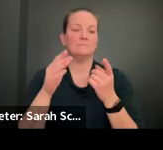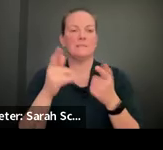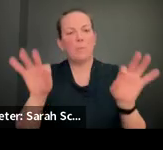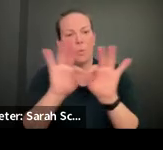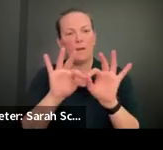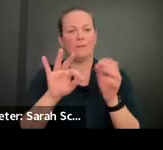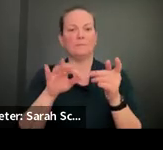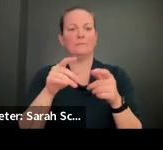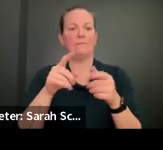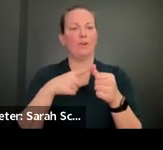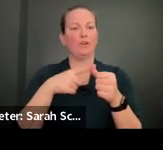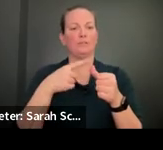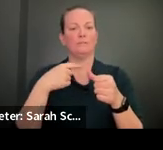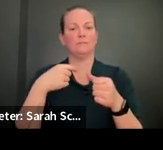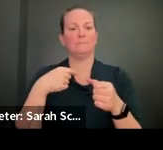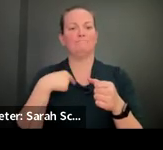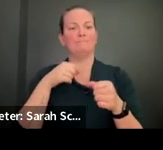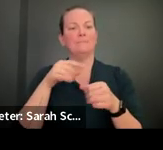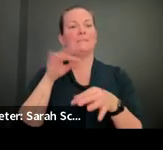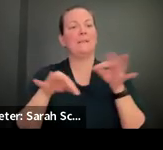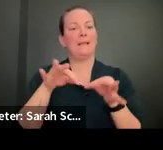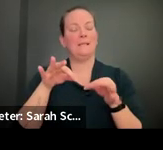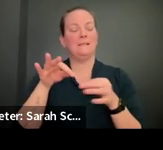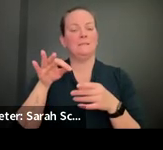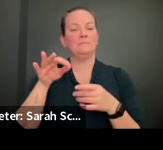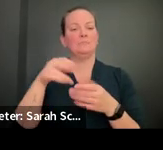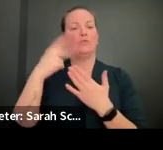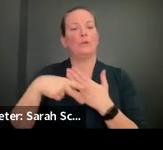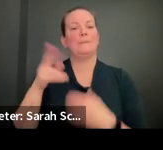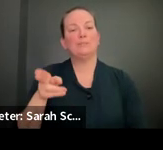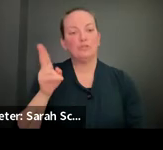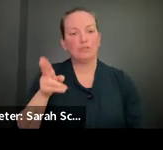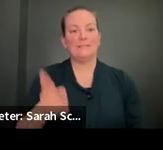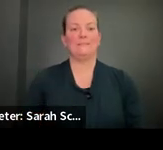a little bit of the history of the program.